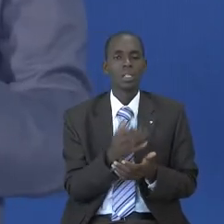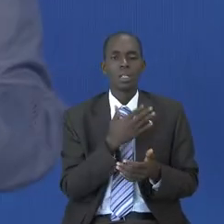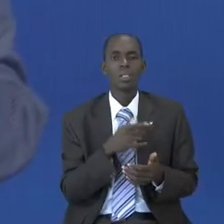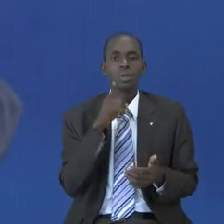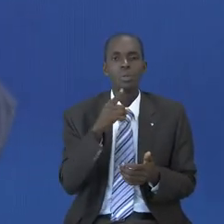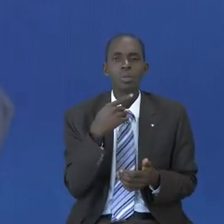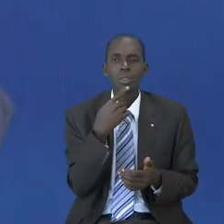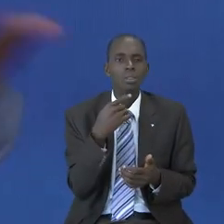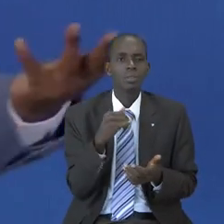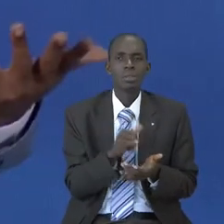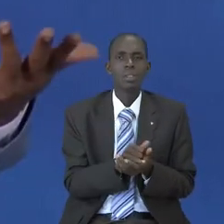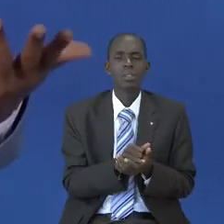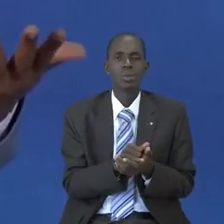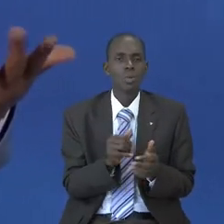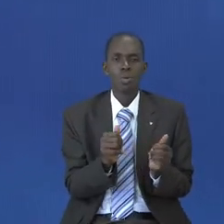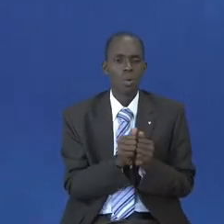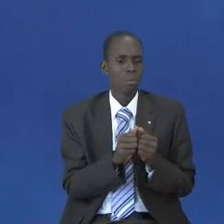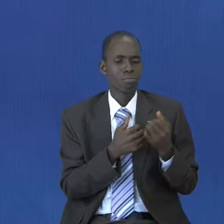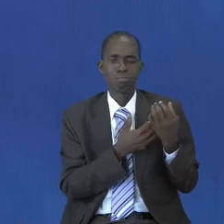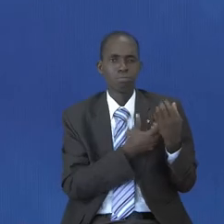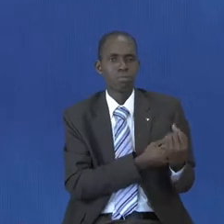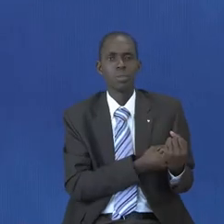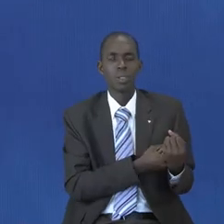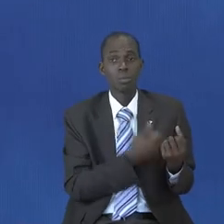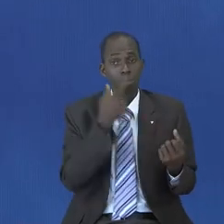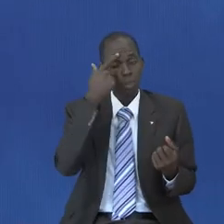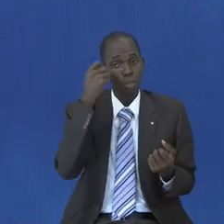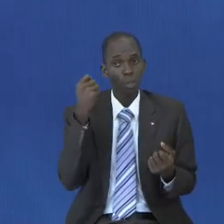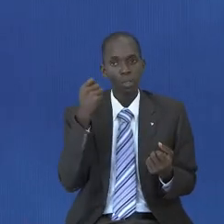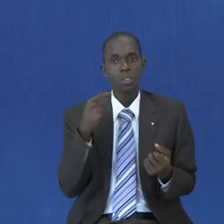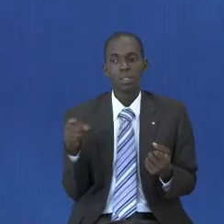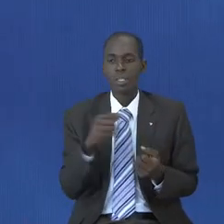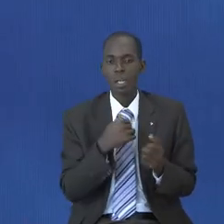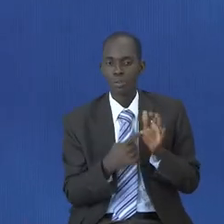And you say that confidently, because they showed you